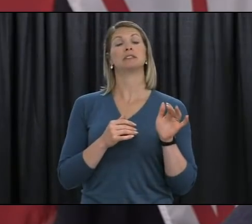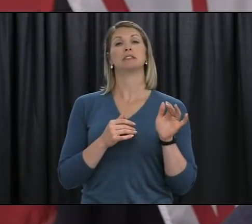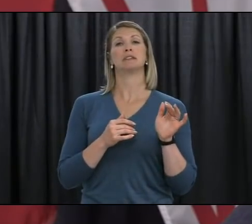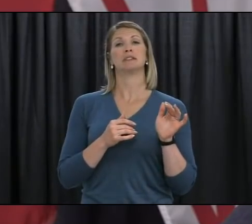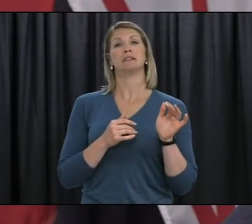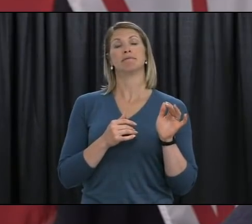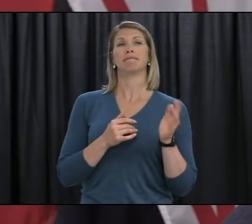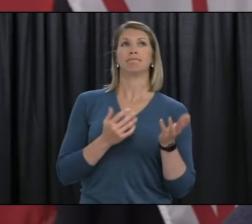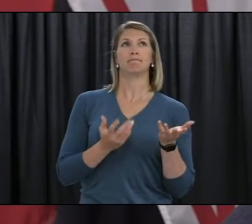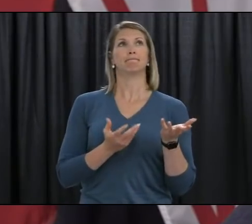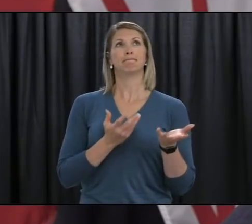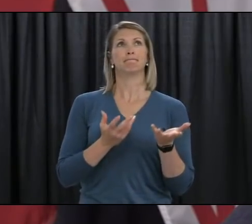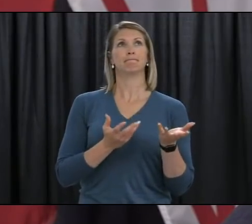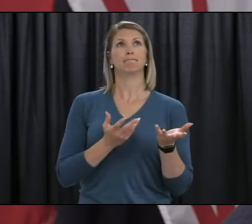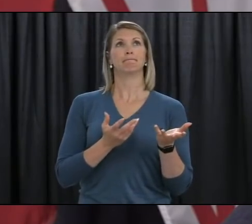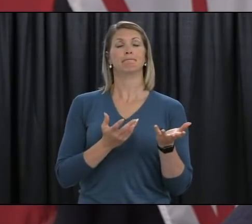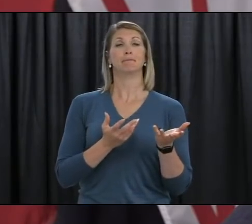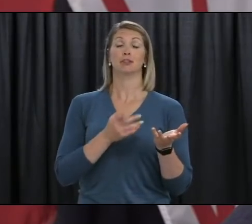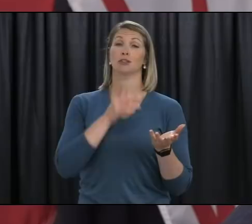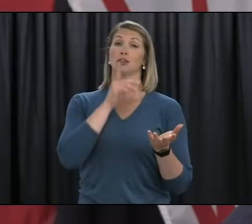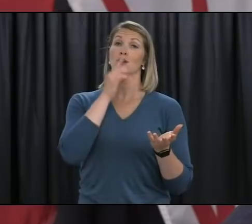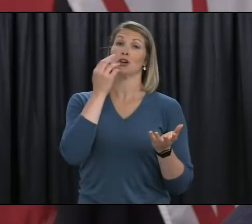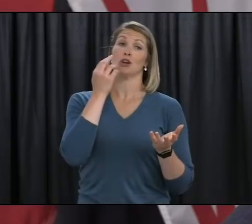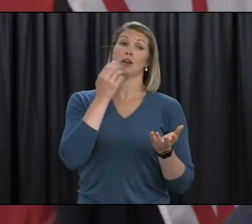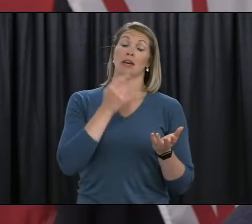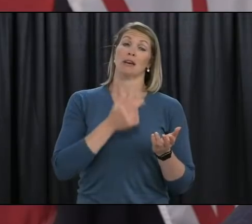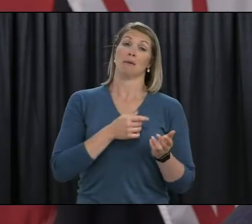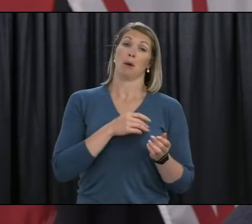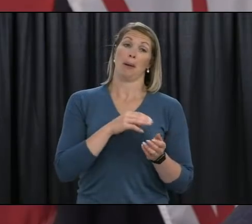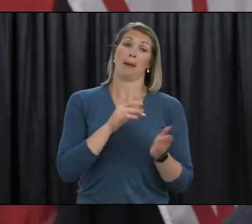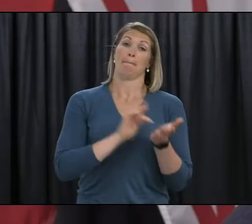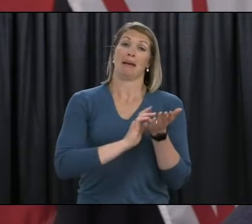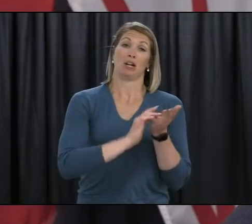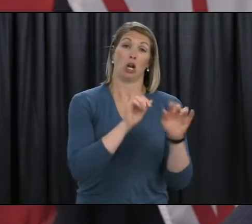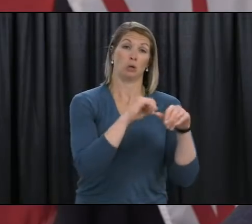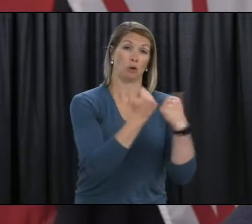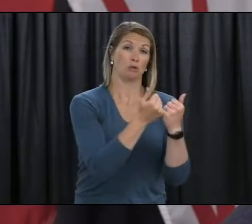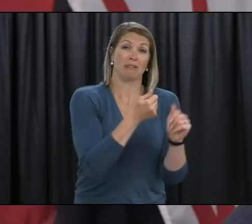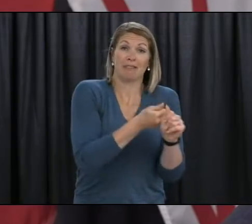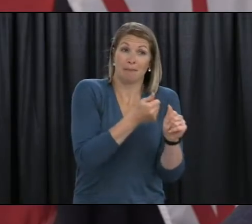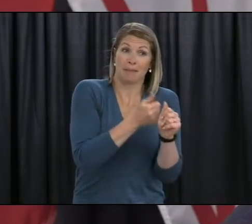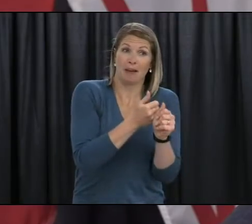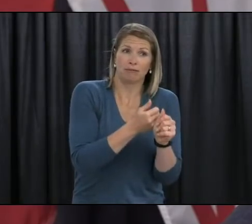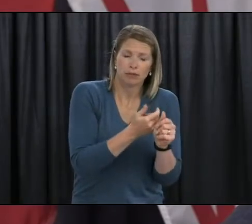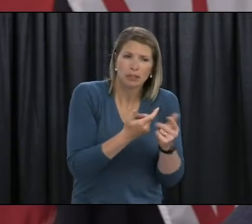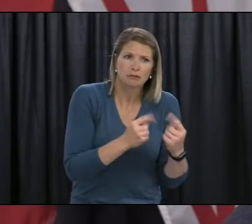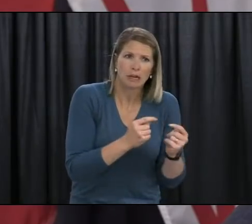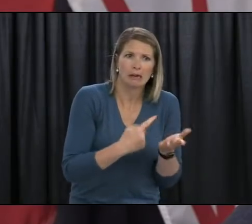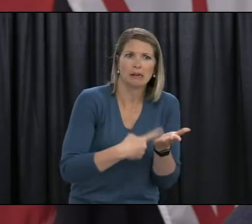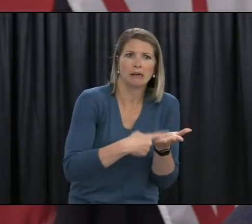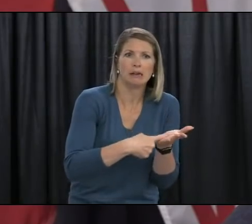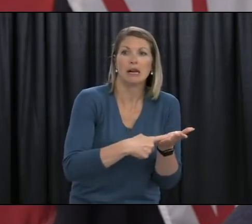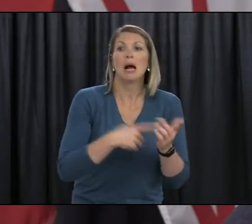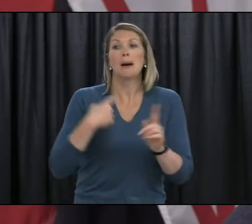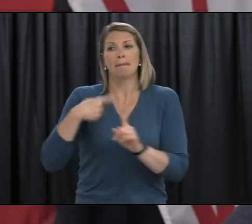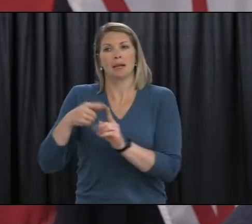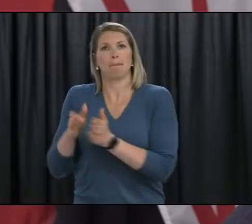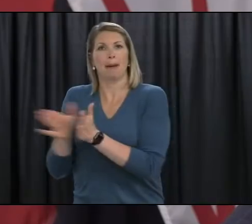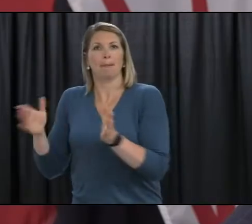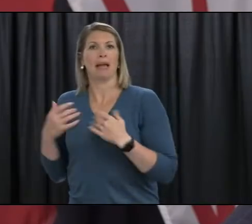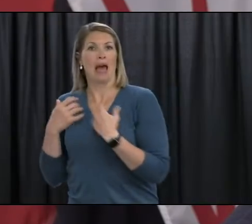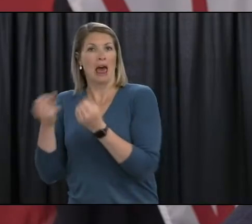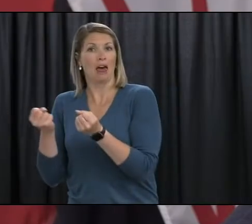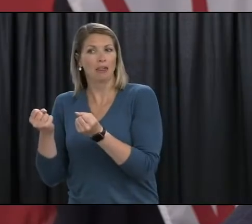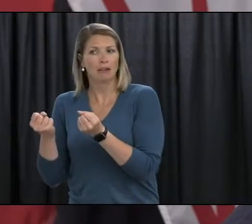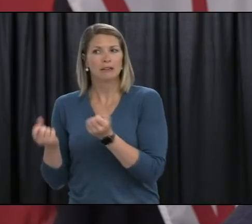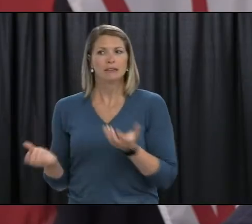not this is really complements some of the work that's been doing from the provision of healthcare, and Dr. Fitzgerald would know more hands-on